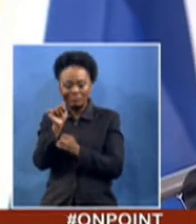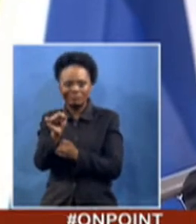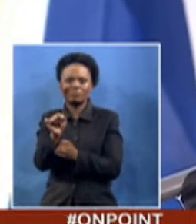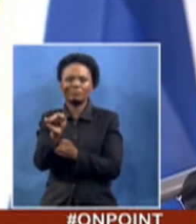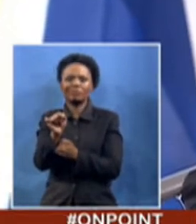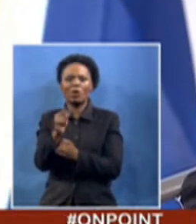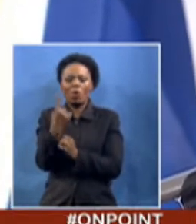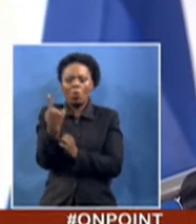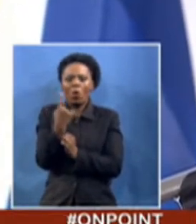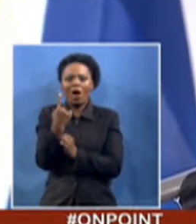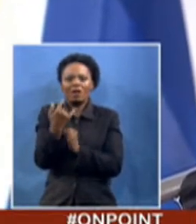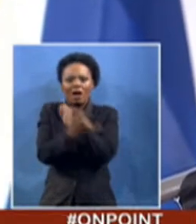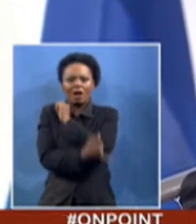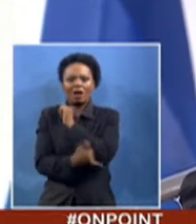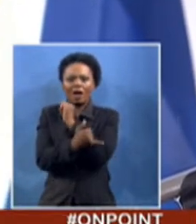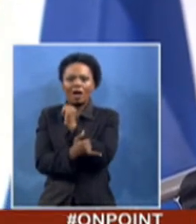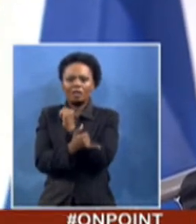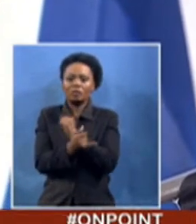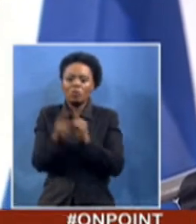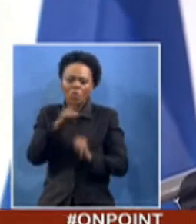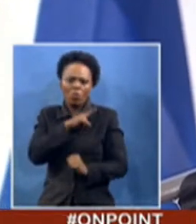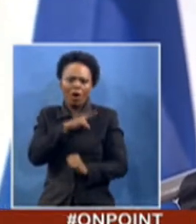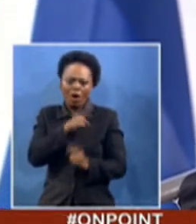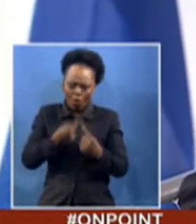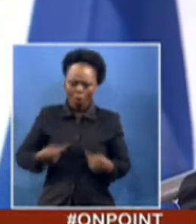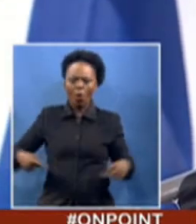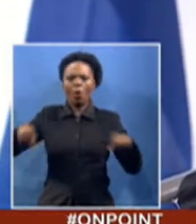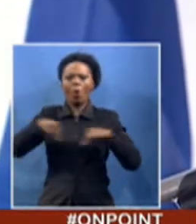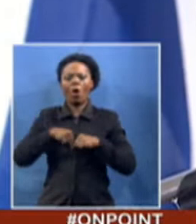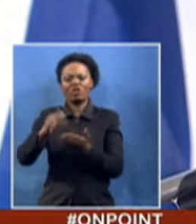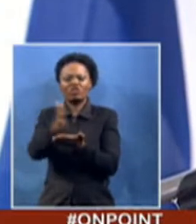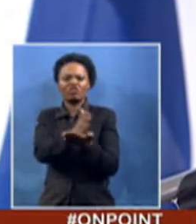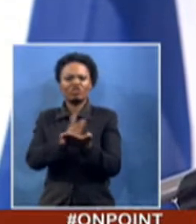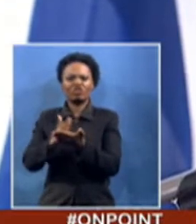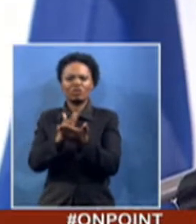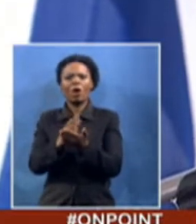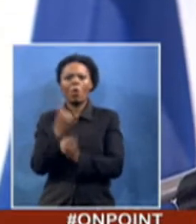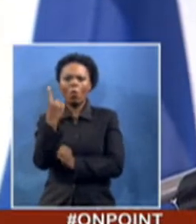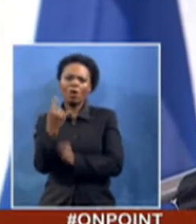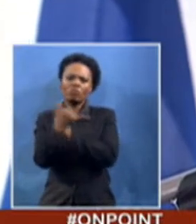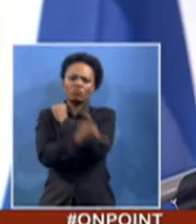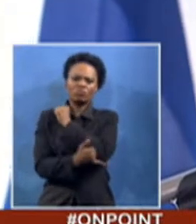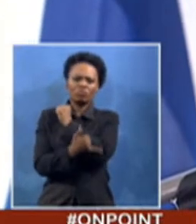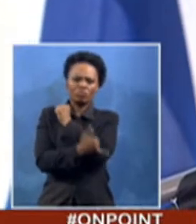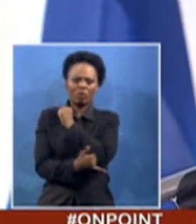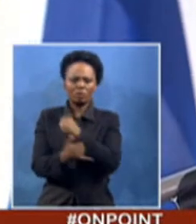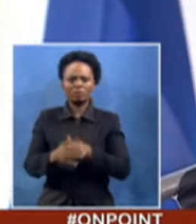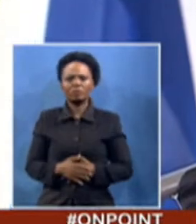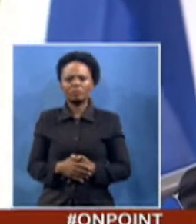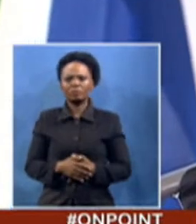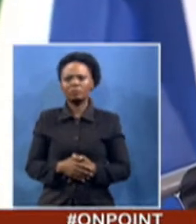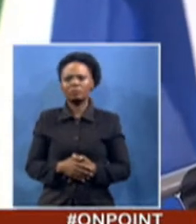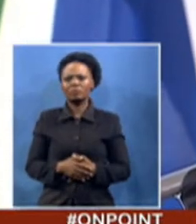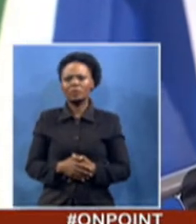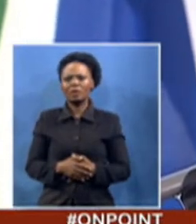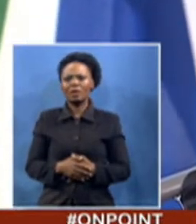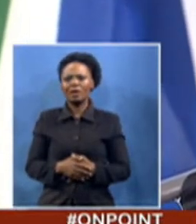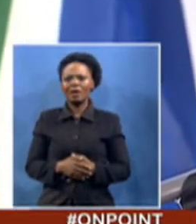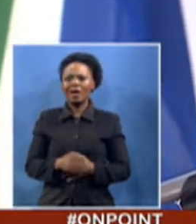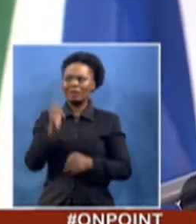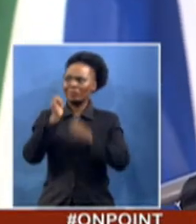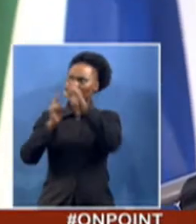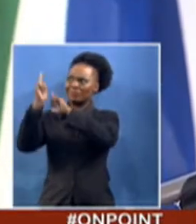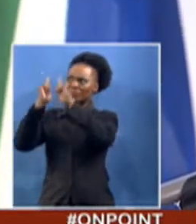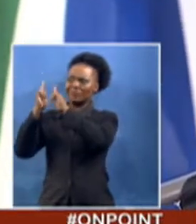one country that we all share. The struggles waged by our forebears were not for